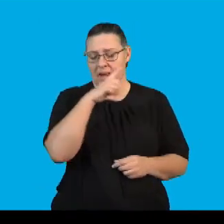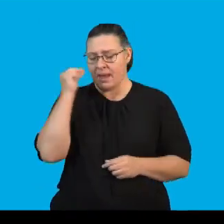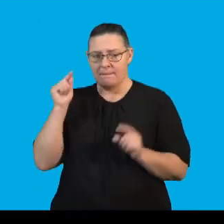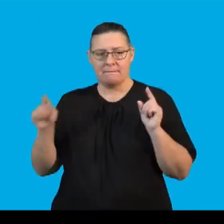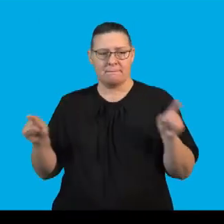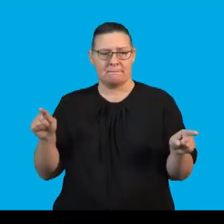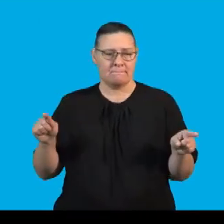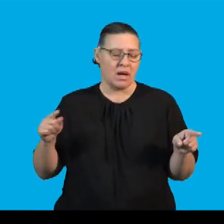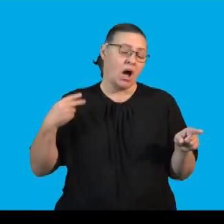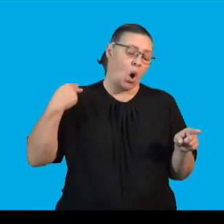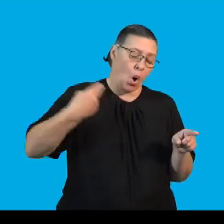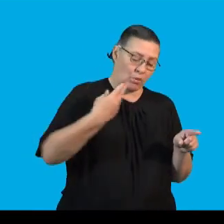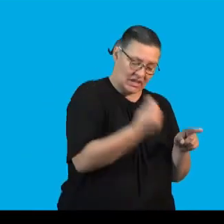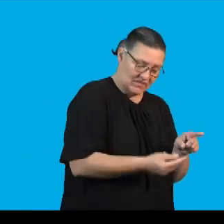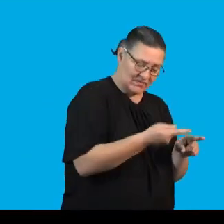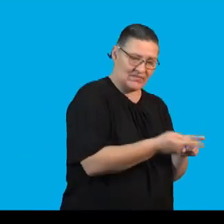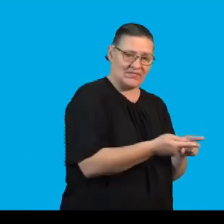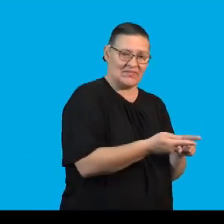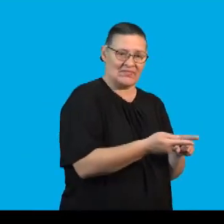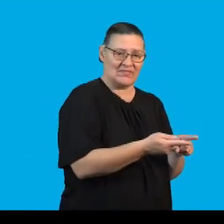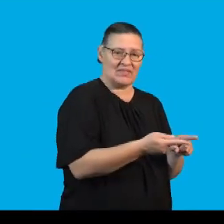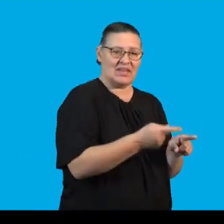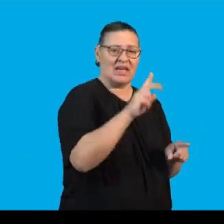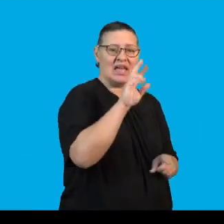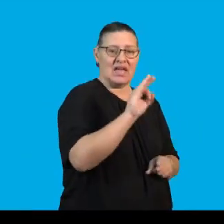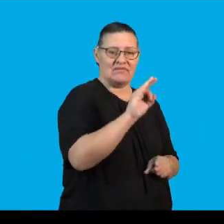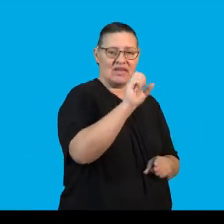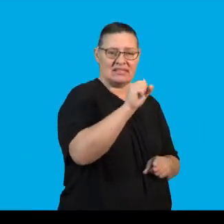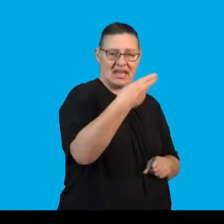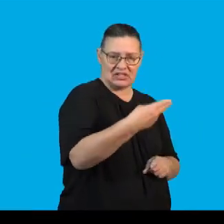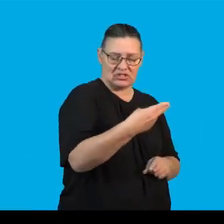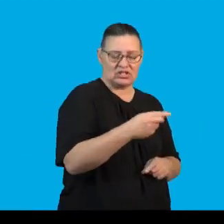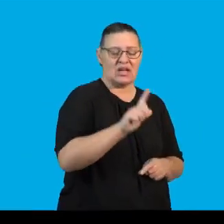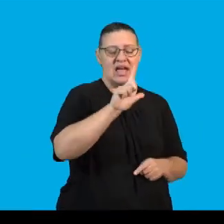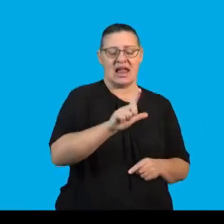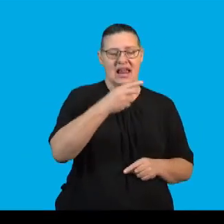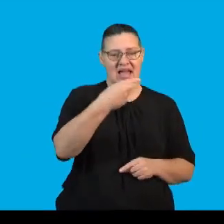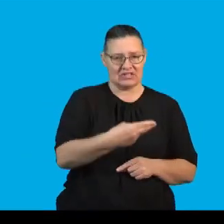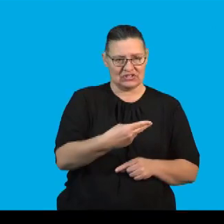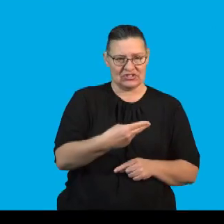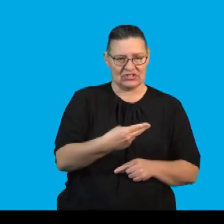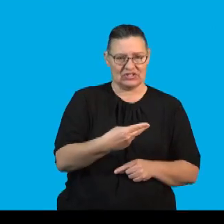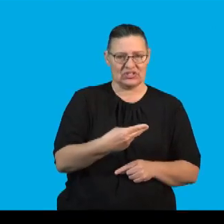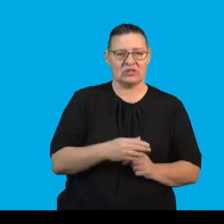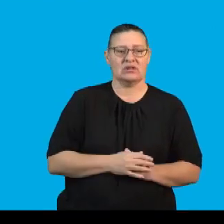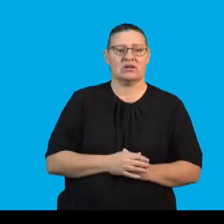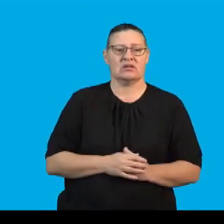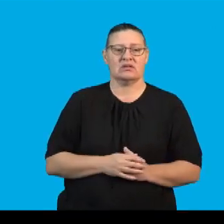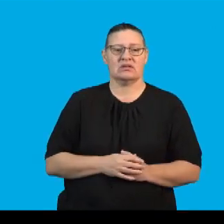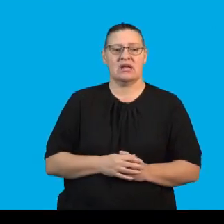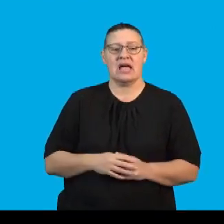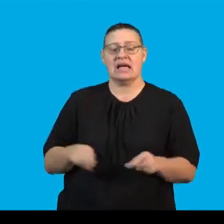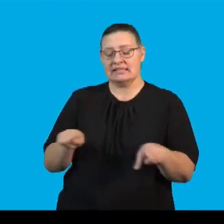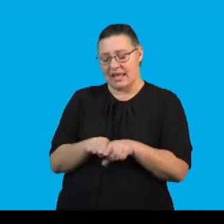names of hormones that are produced by the pituitary gland, which is FSH and LH, and we've